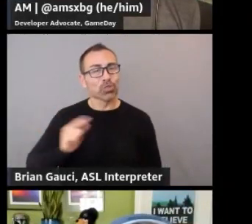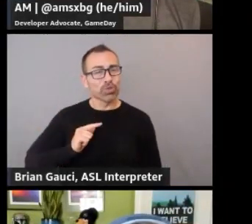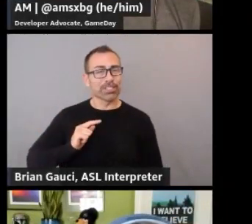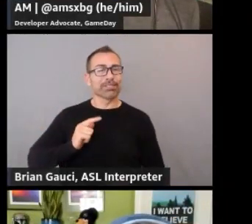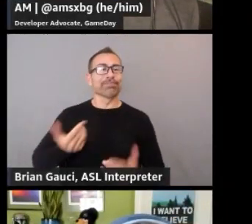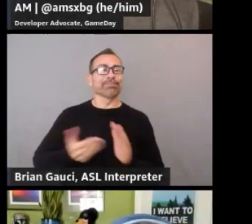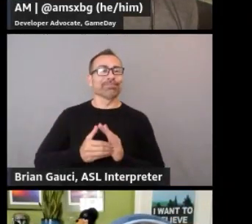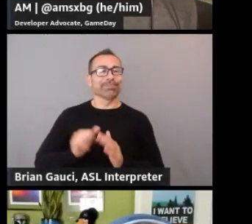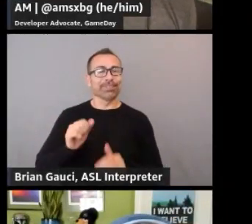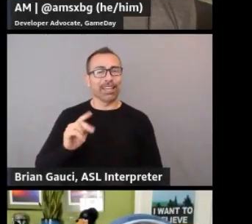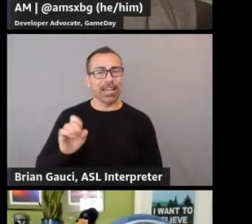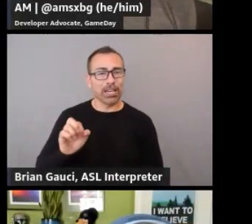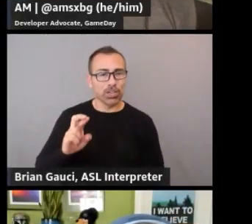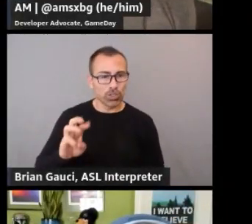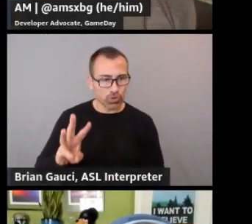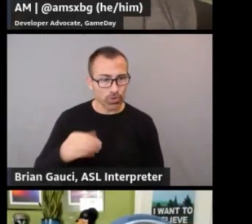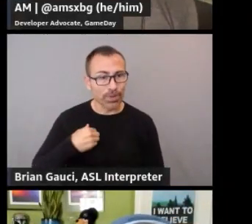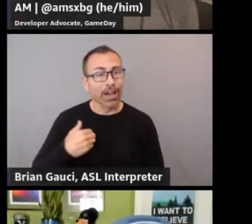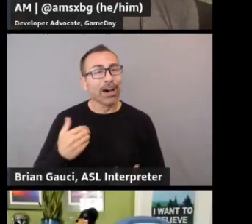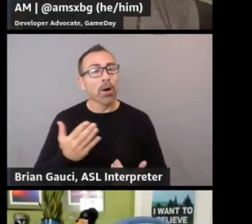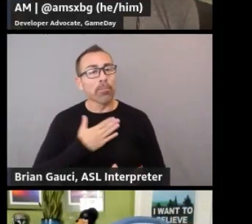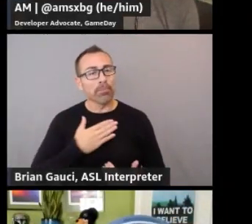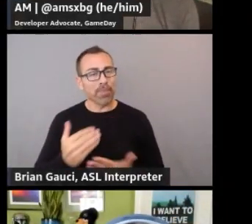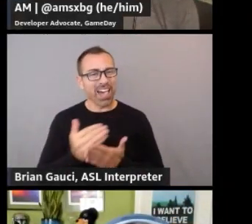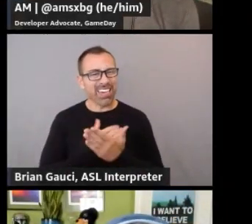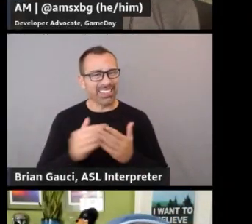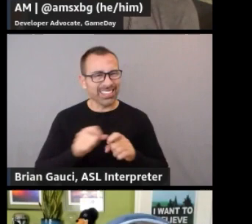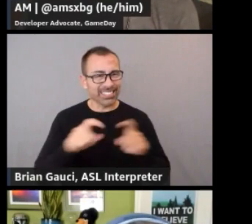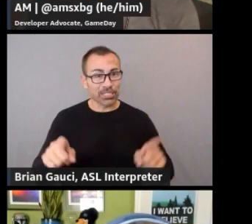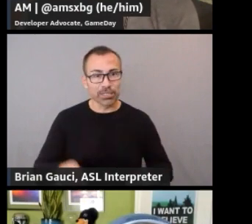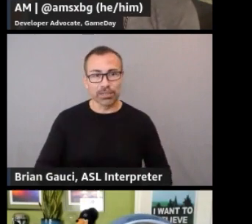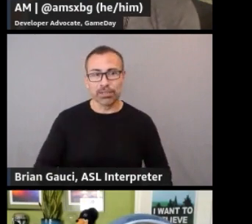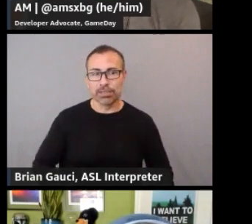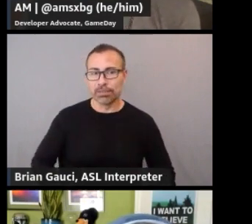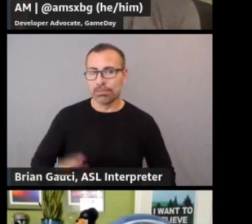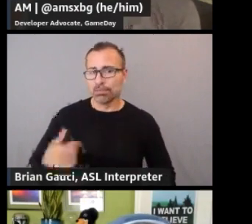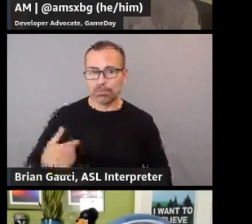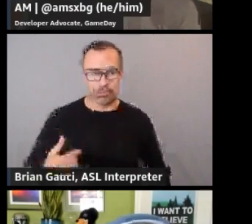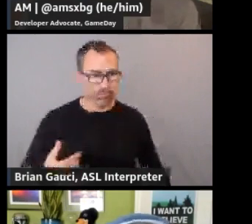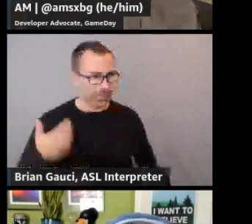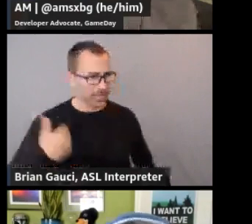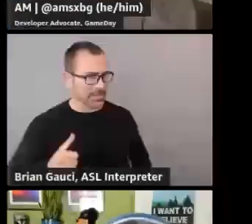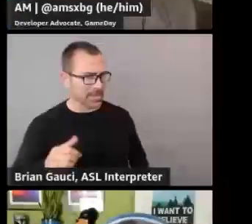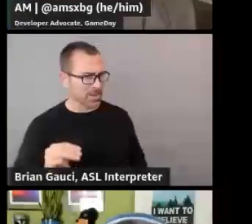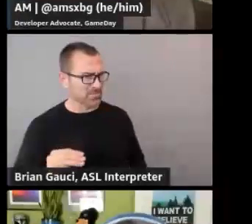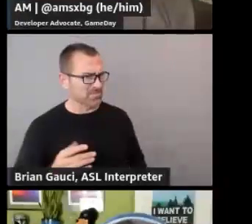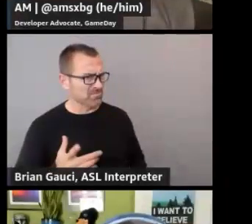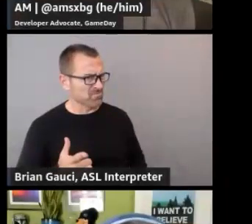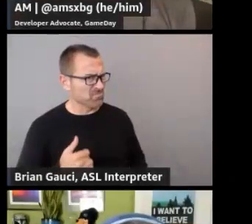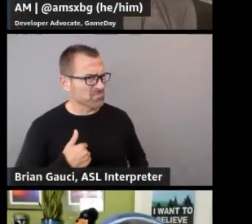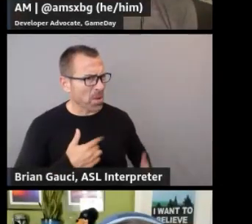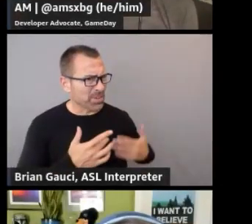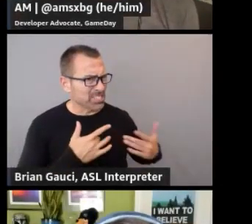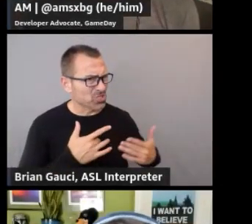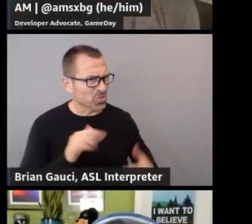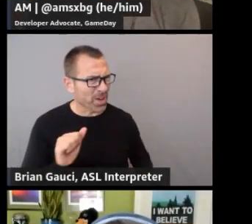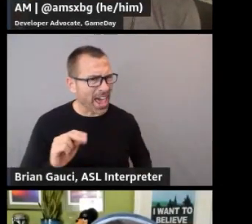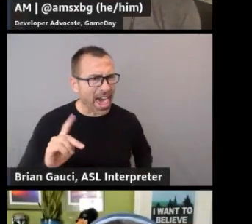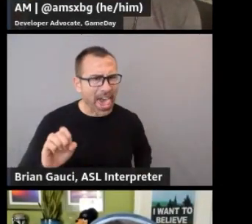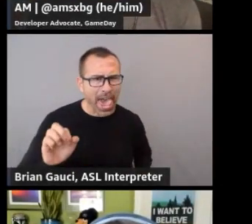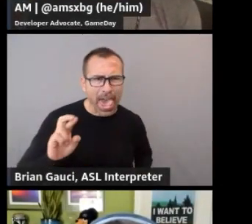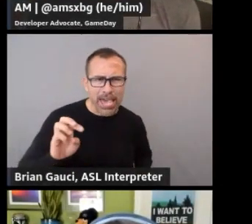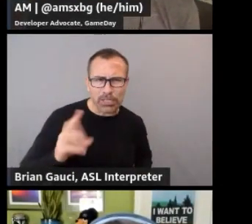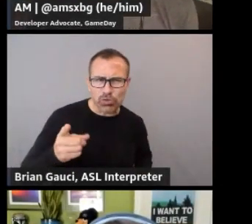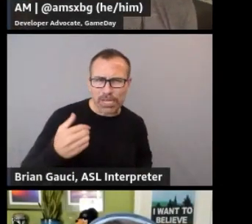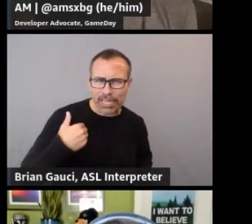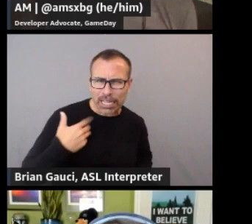list 0. Andrew sure has a lot of power, Mike. Kind of worried about Andrew a little bit. He might. Andrew is power hungry. You can